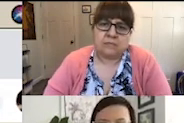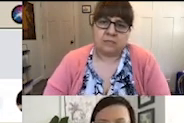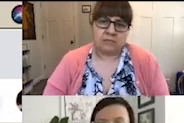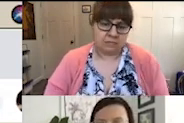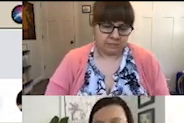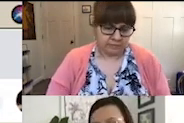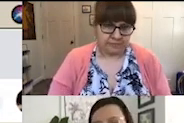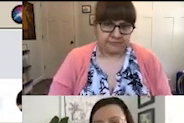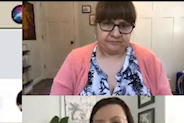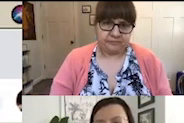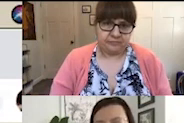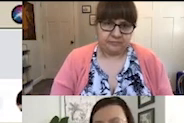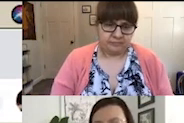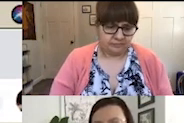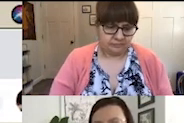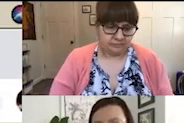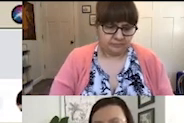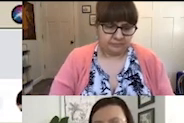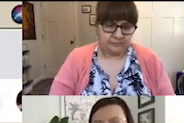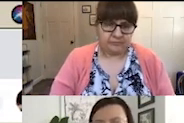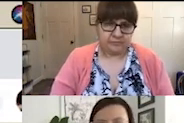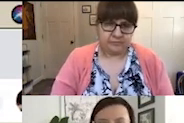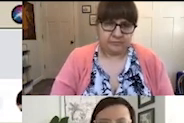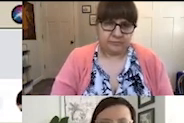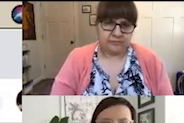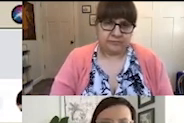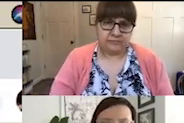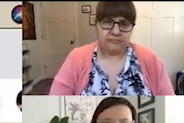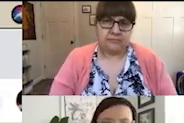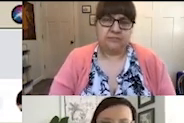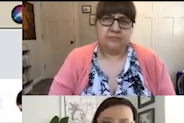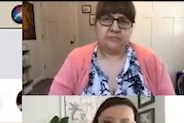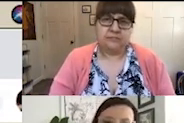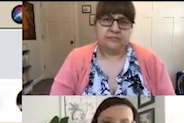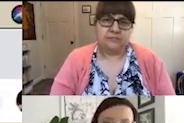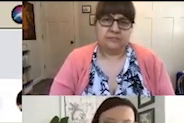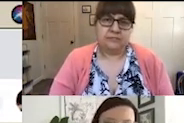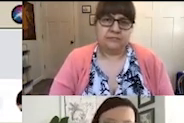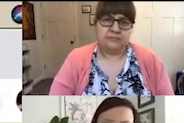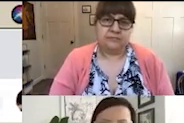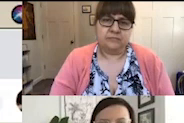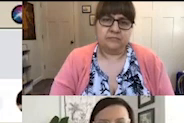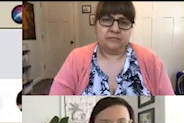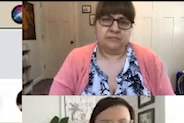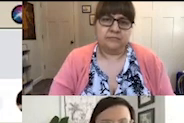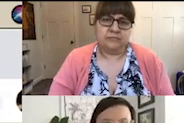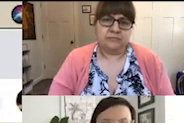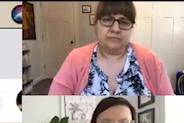is prevalent in the discussion, and I think maybe a good way to start is thinking about, you know, the